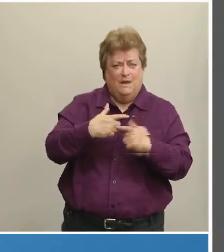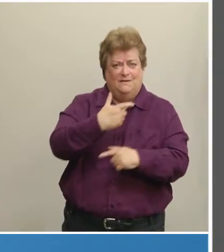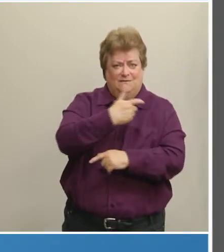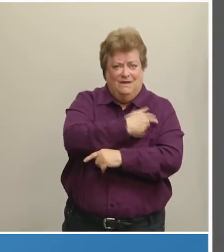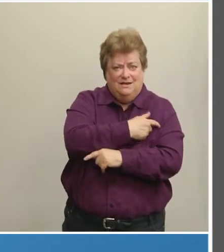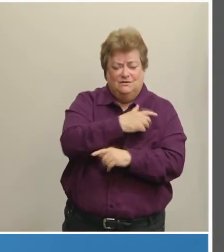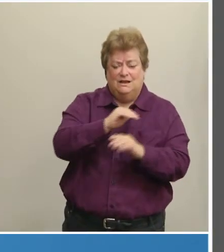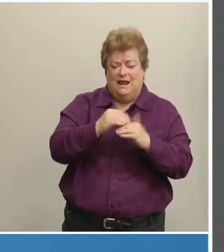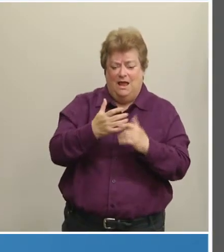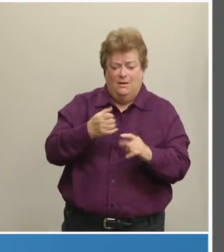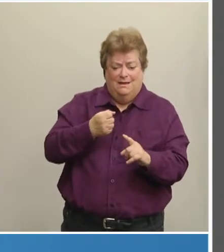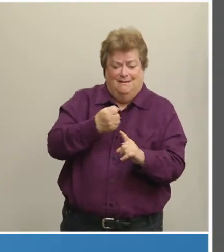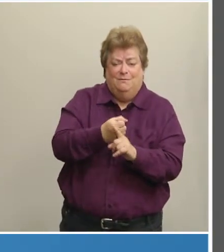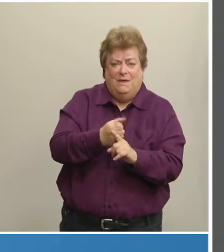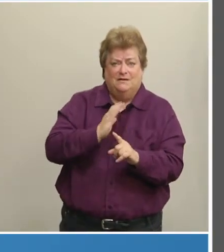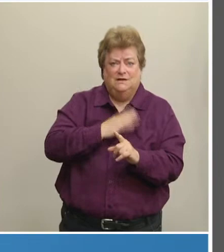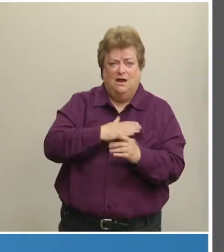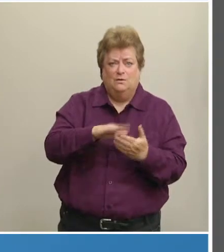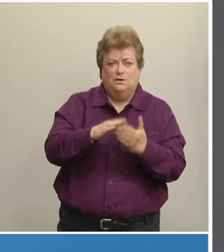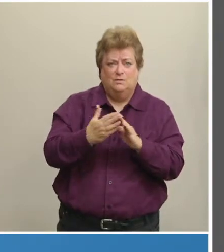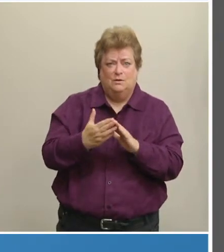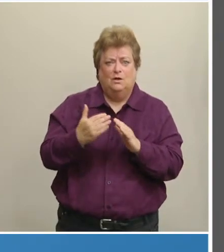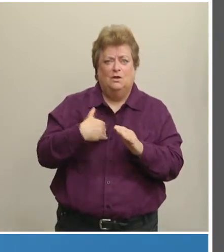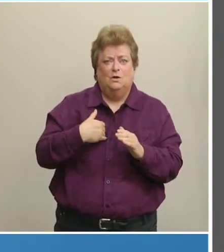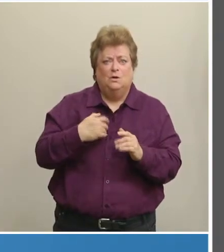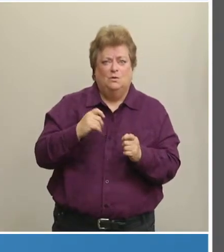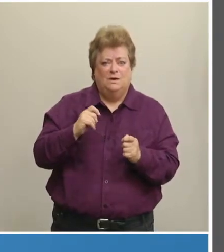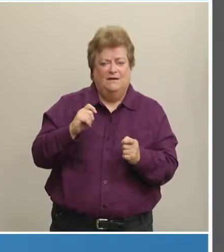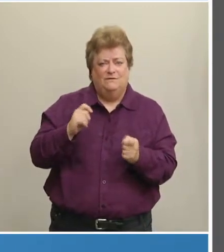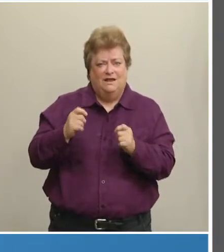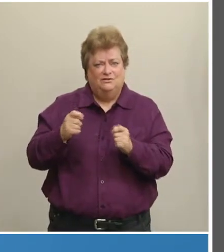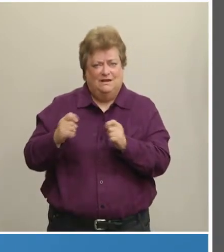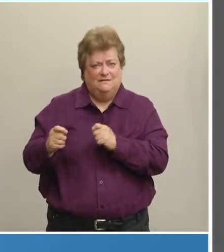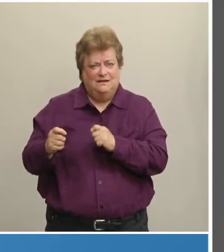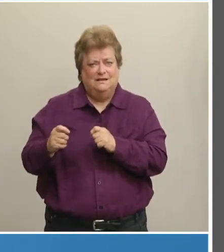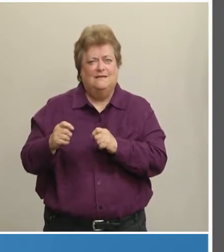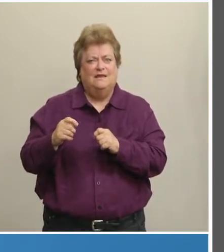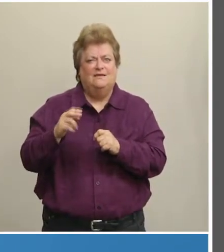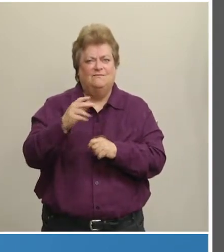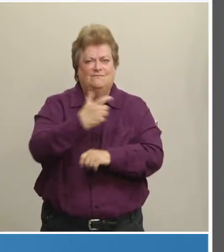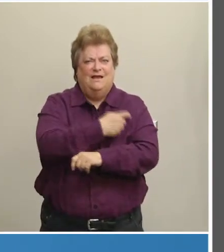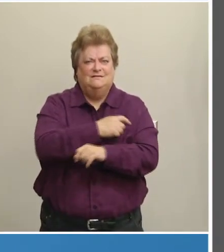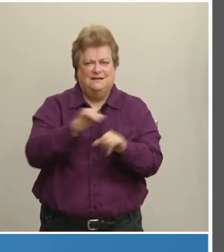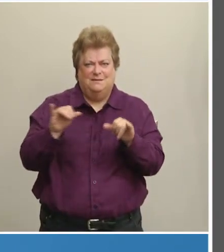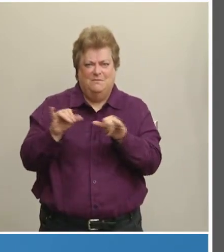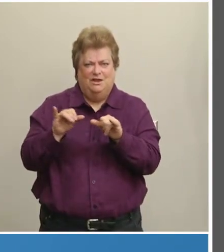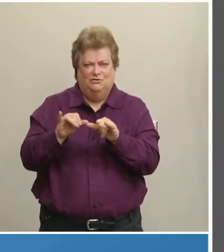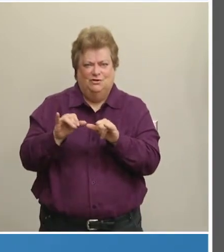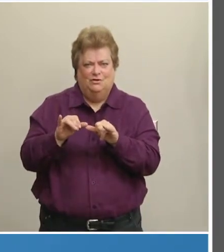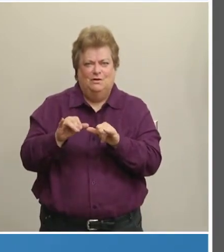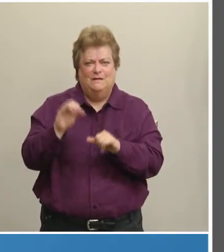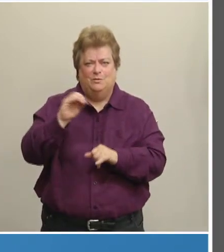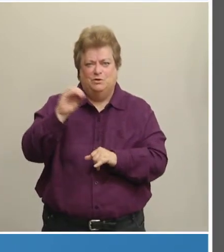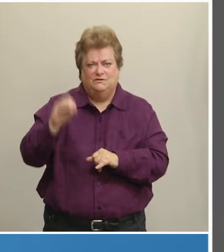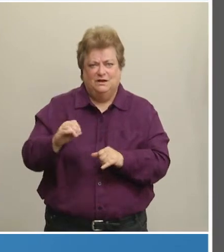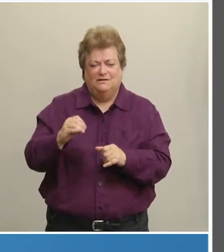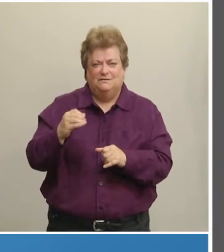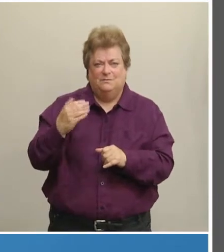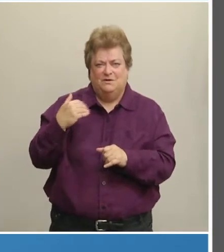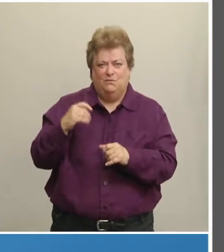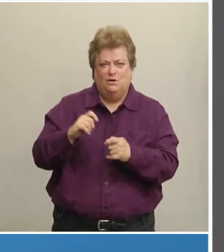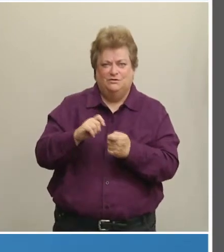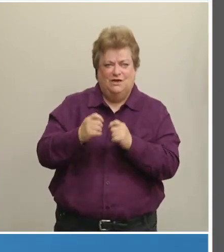has had in the community, we've adjusted the vaccine metric used for the risk dial. The percentages were changed to